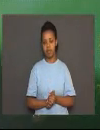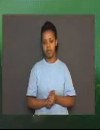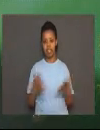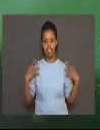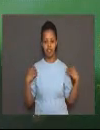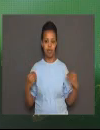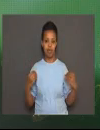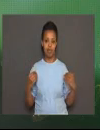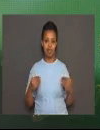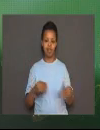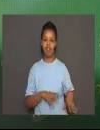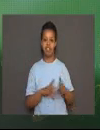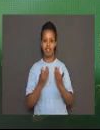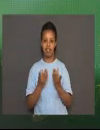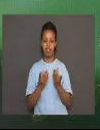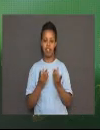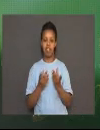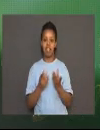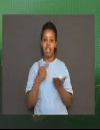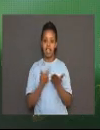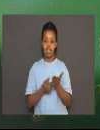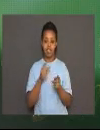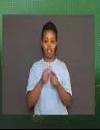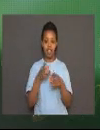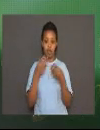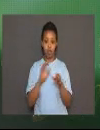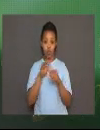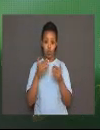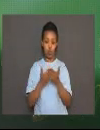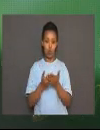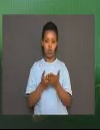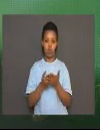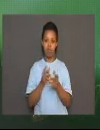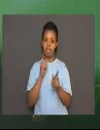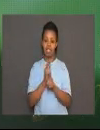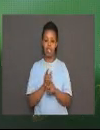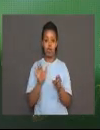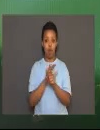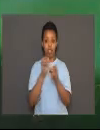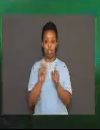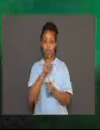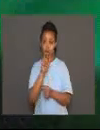Hello, class. Were you able to fill in all of the missing words correctly?